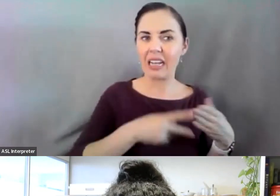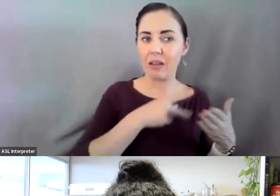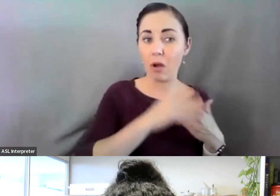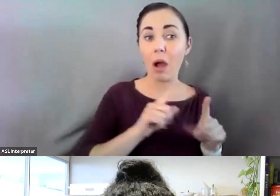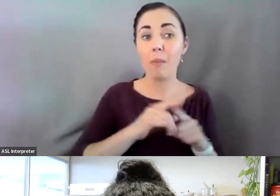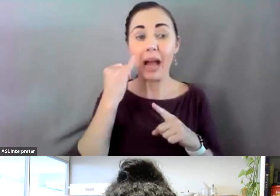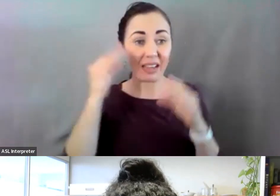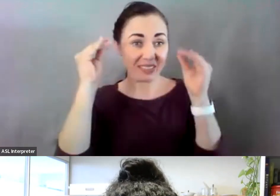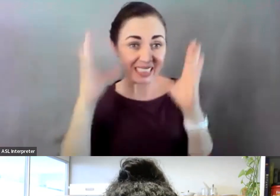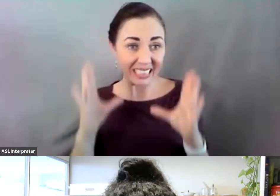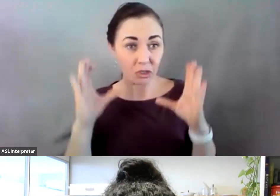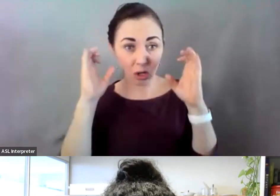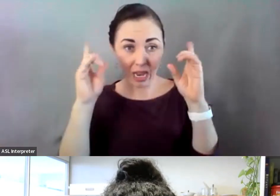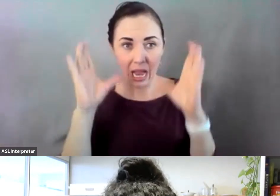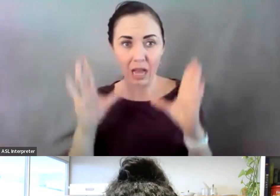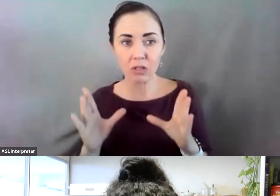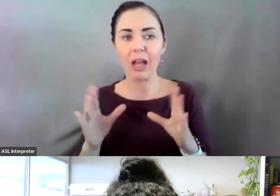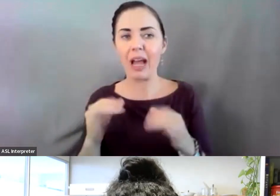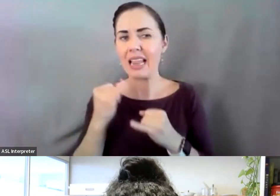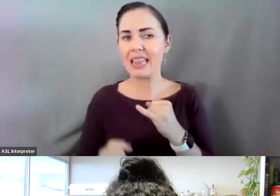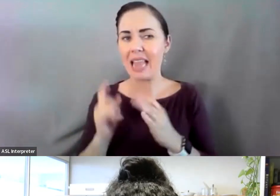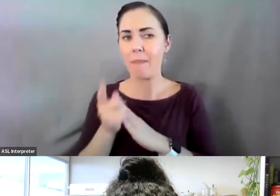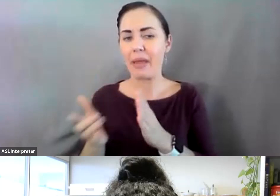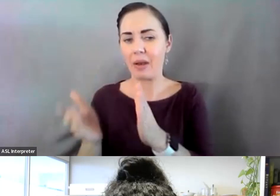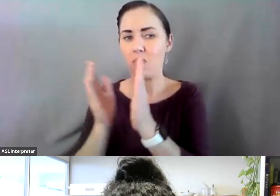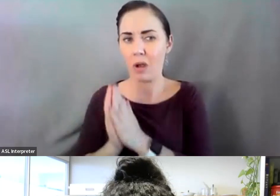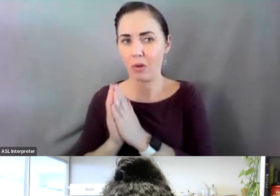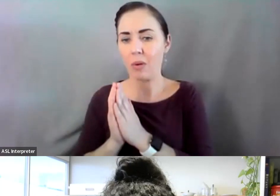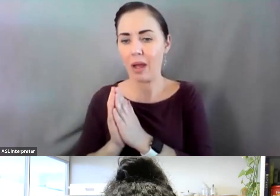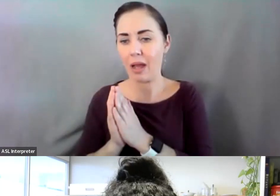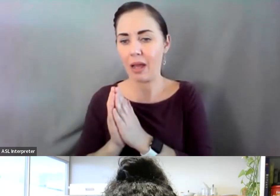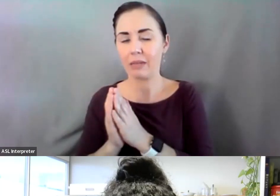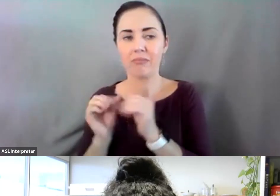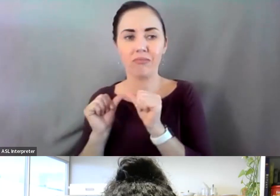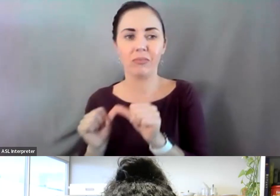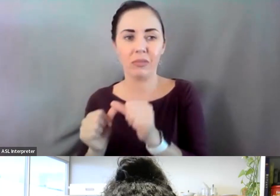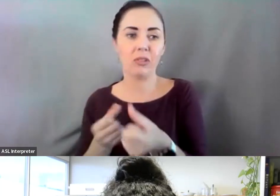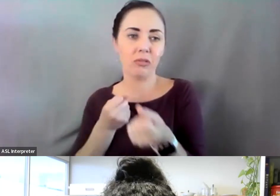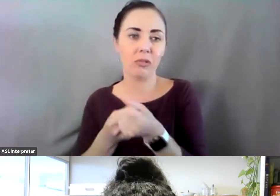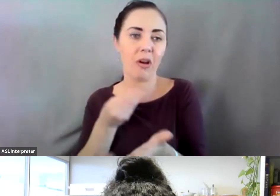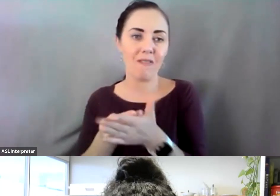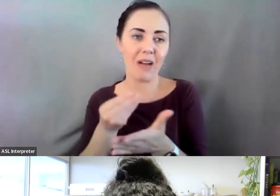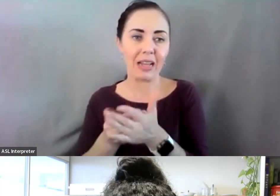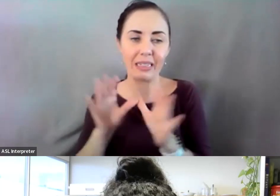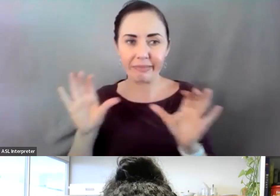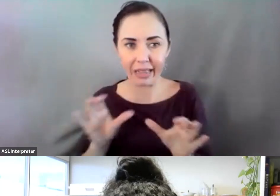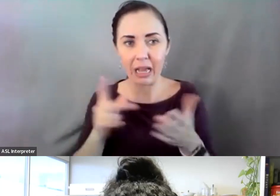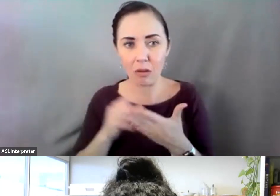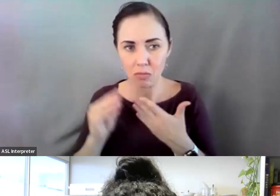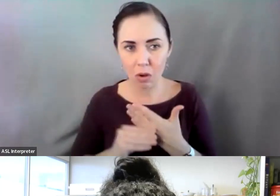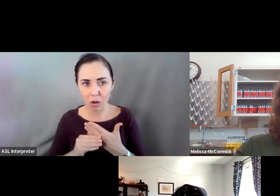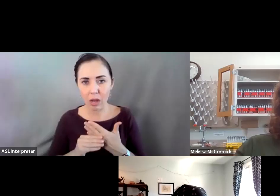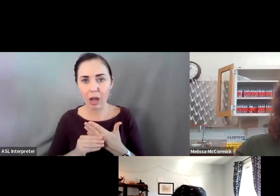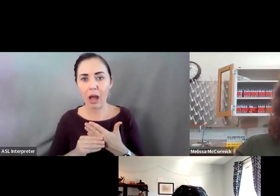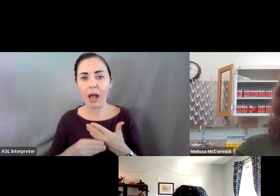you're a teacher or educator, we have a last minute request so that we can continue funding these activities and programs and giving out